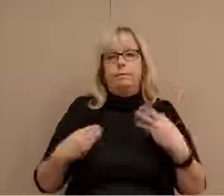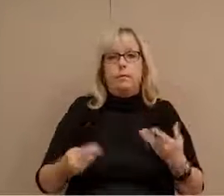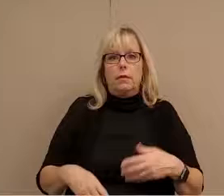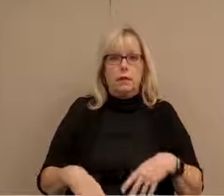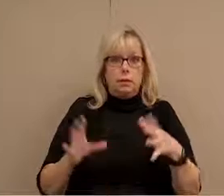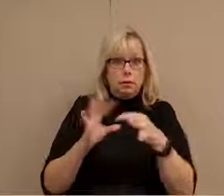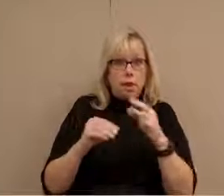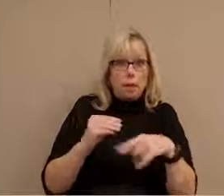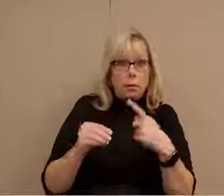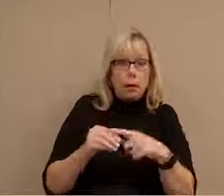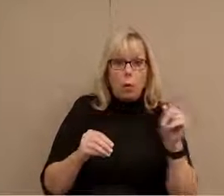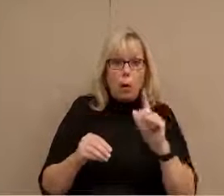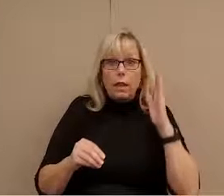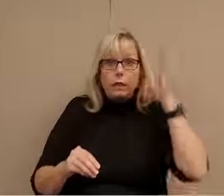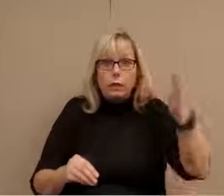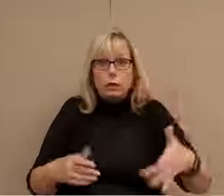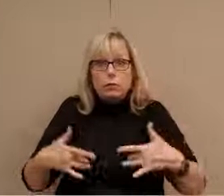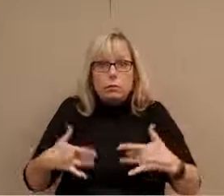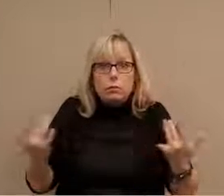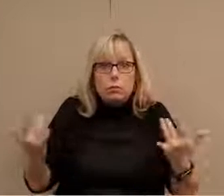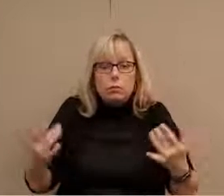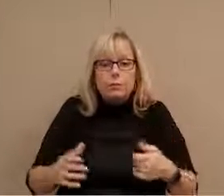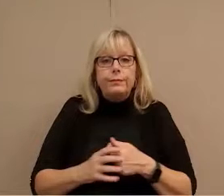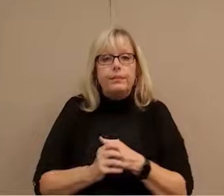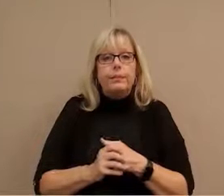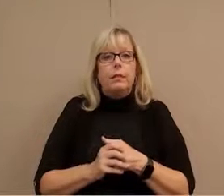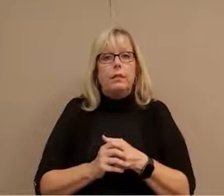in talking about where the future is going to be,